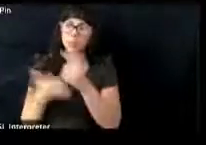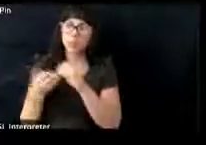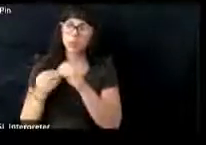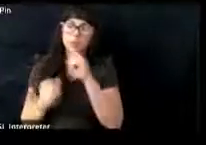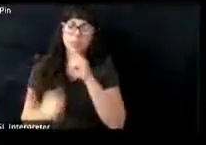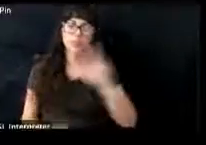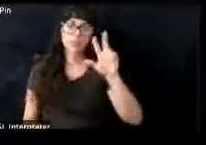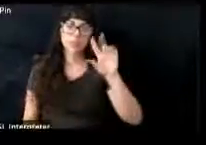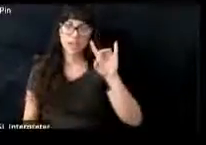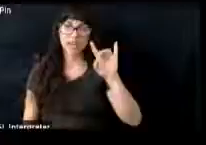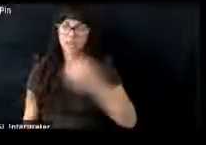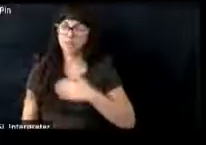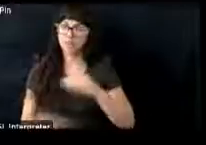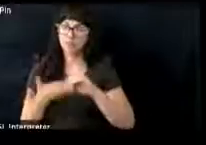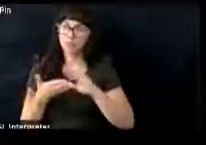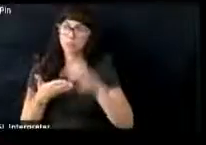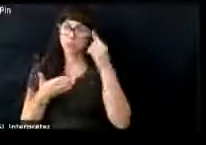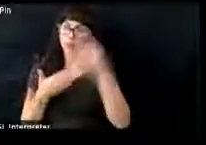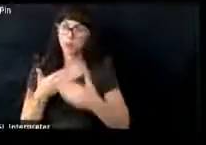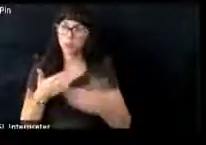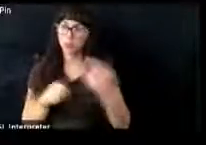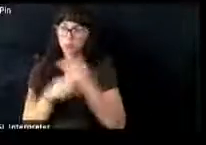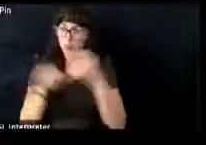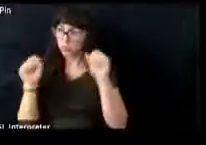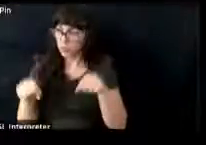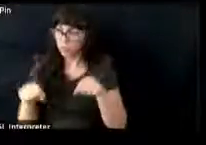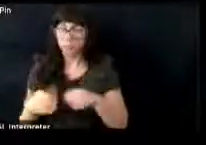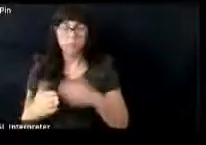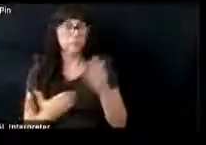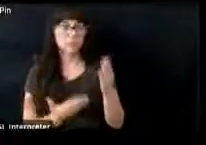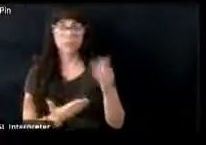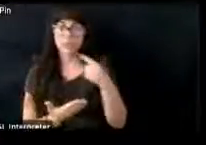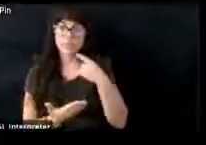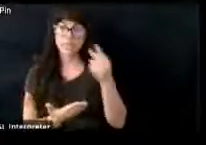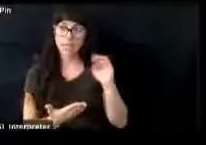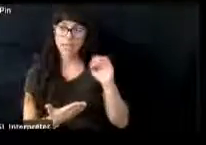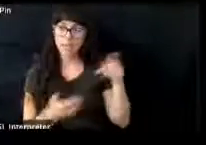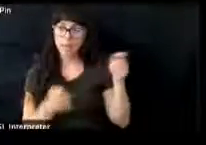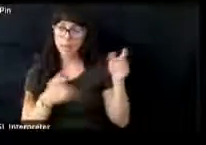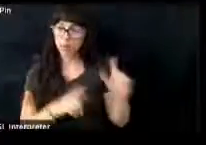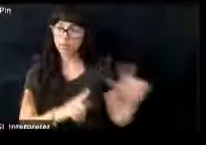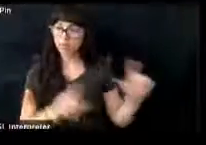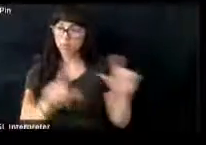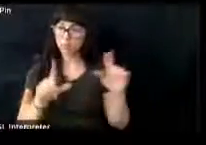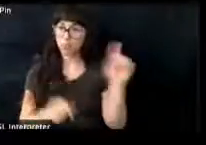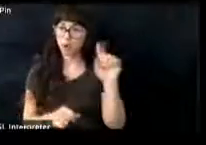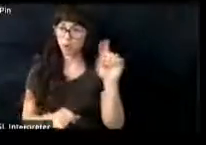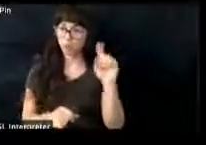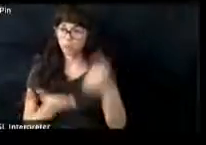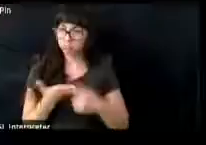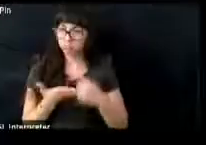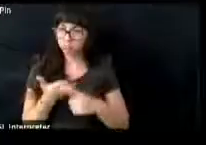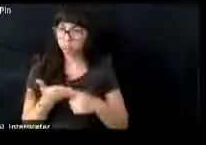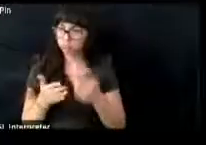note of that for future reference. And if you'll please let the mapper know what area you would like to discuss today, the floor is yours.